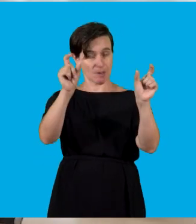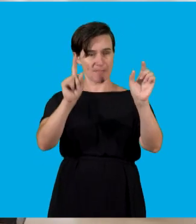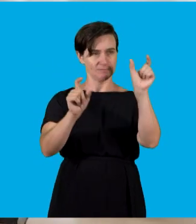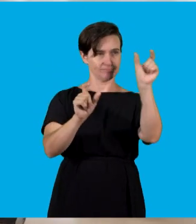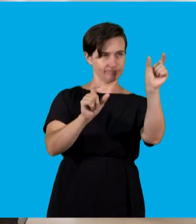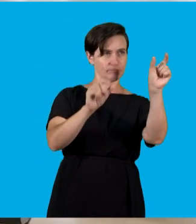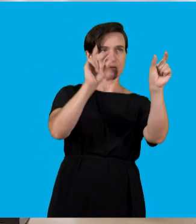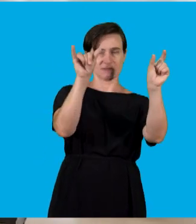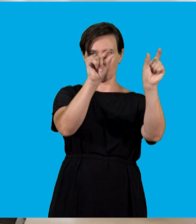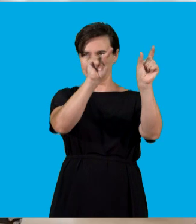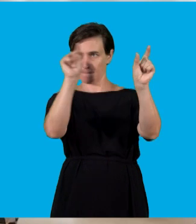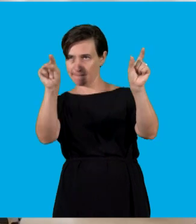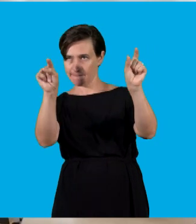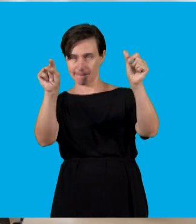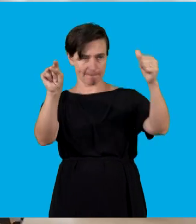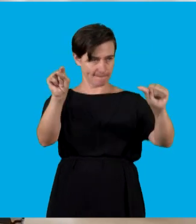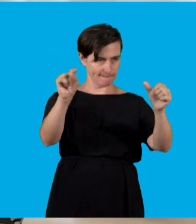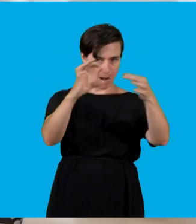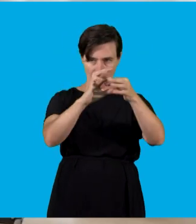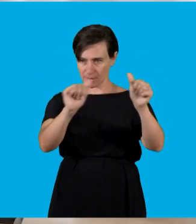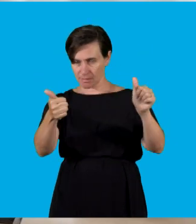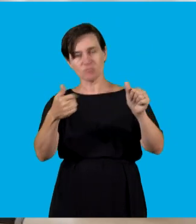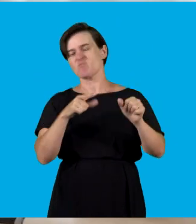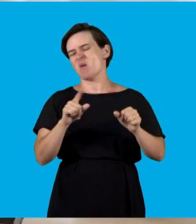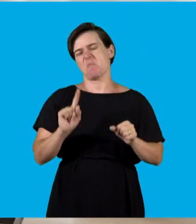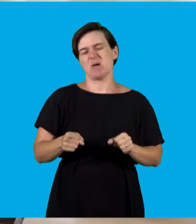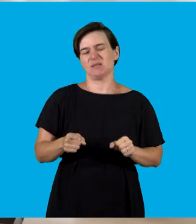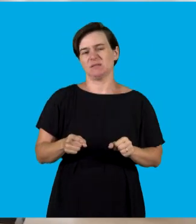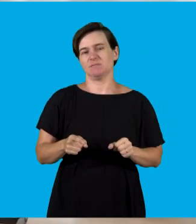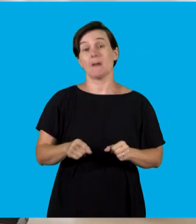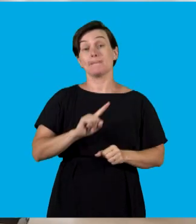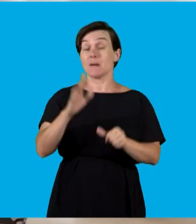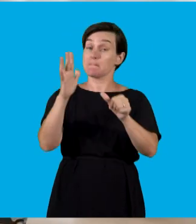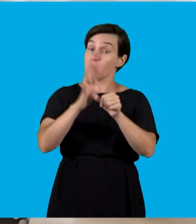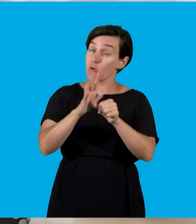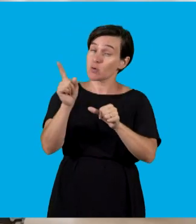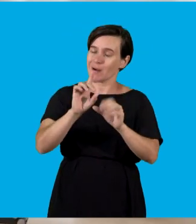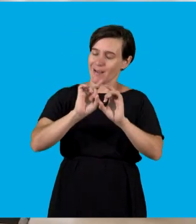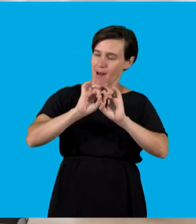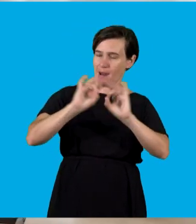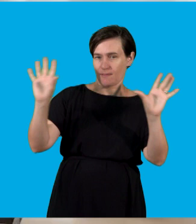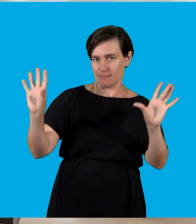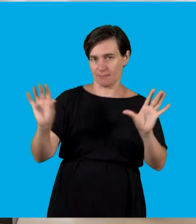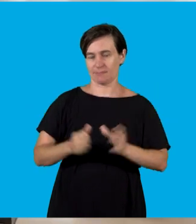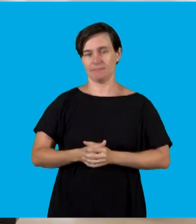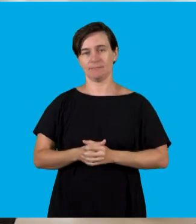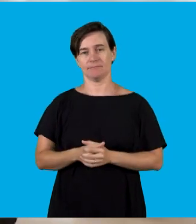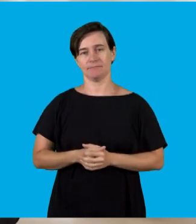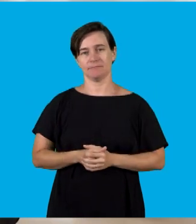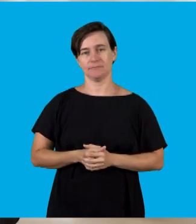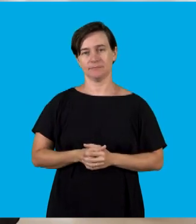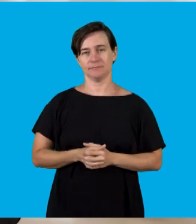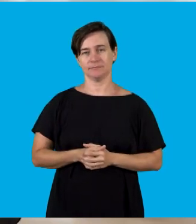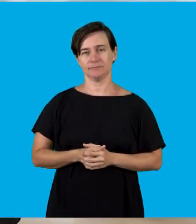that they have to link. What you write on the right has to link with what you're going to write on the left. It just have to be a clear distinction.